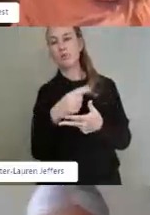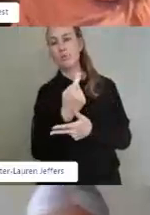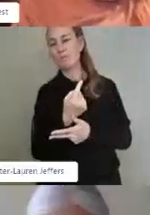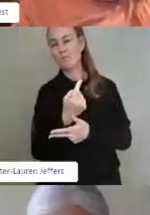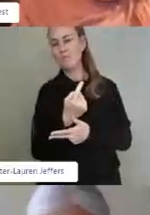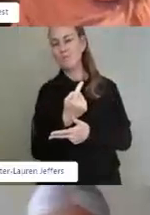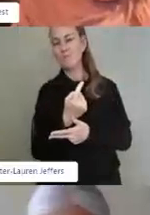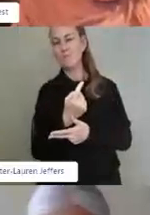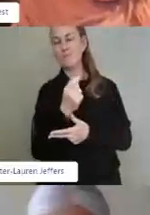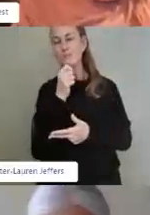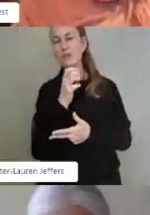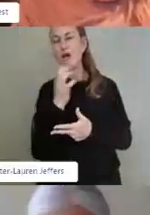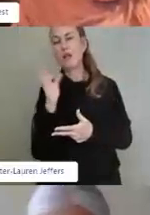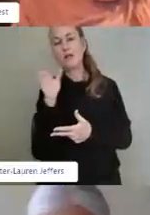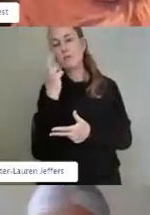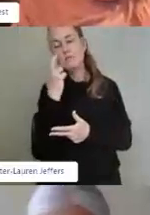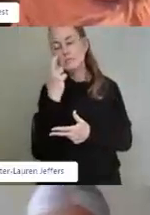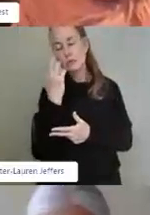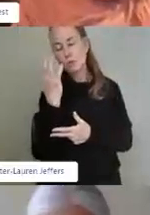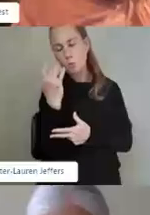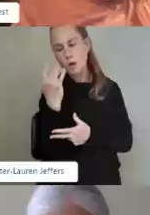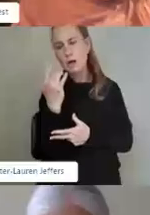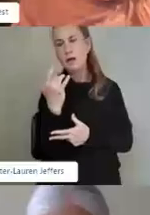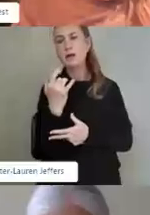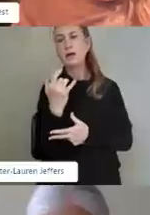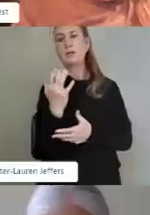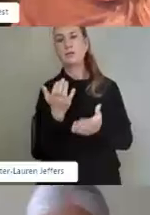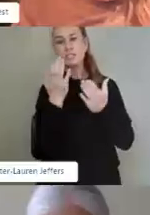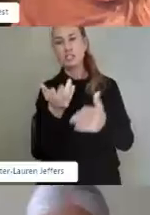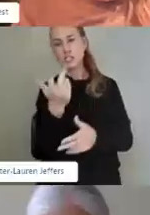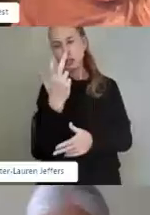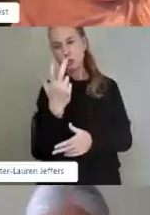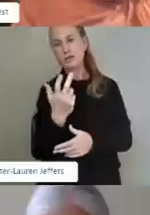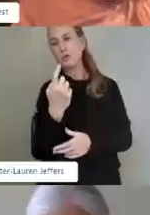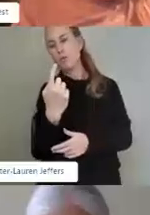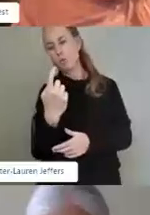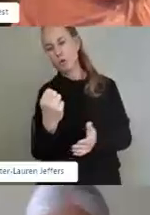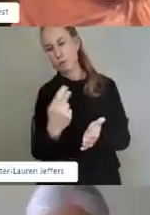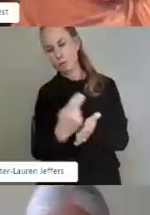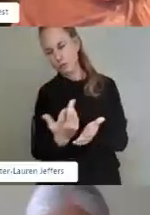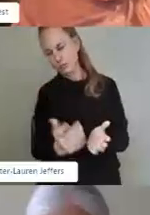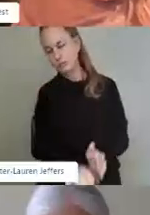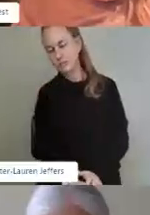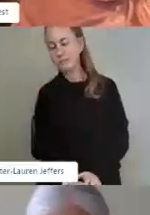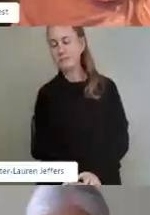lot of reasoning behind that, but we did put forward 3 candidates and we had 1 approved.